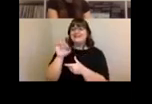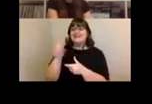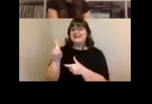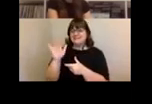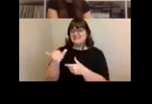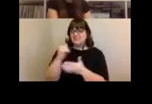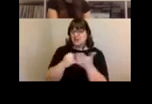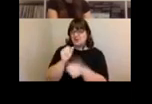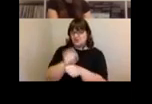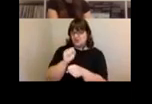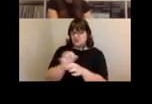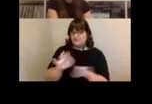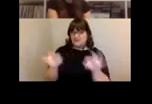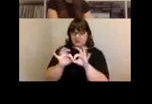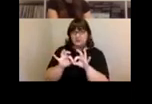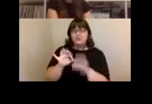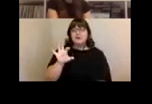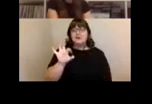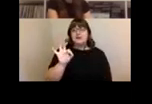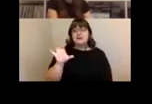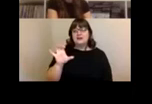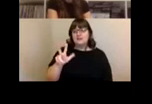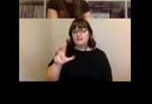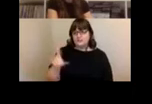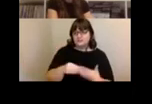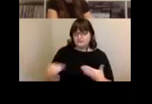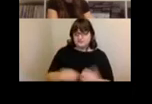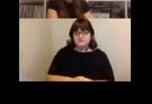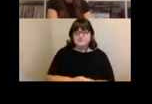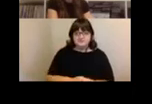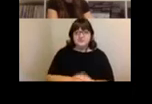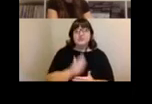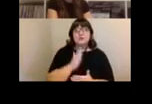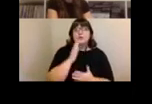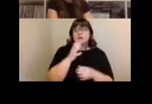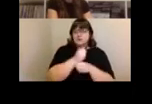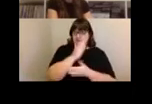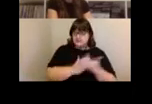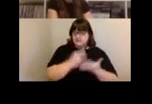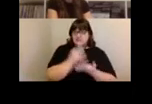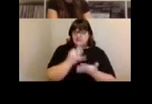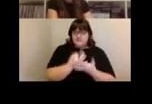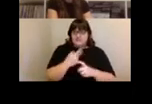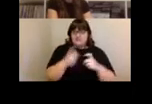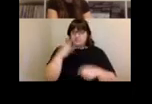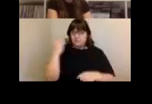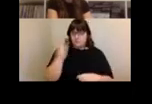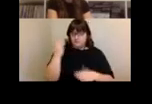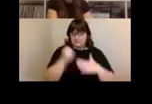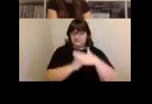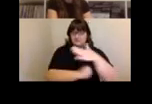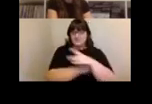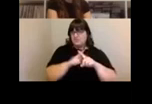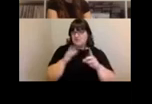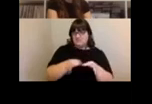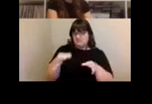$931. We did receive Winnipeg Foundation funding, but we have deferred it. So we'll look at that later